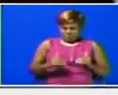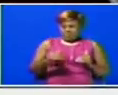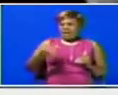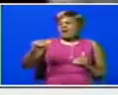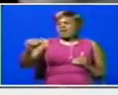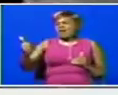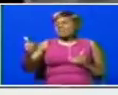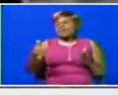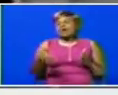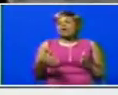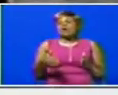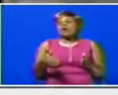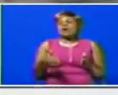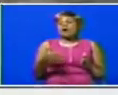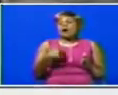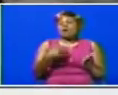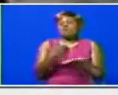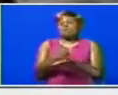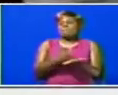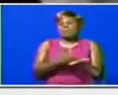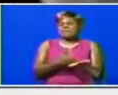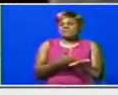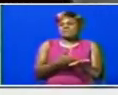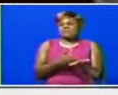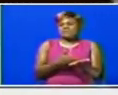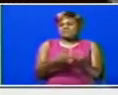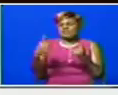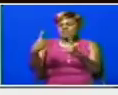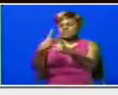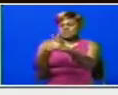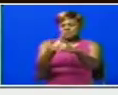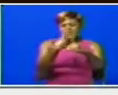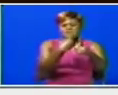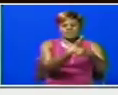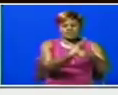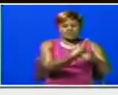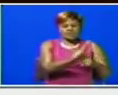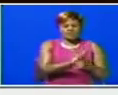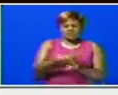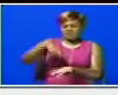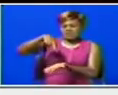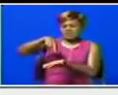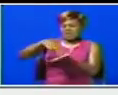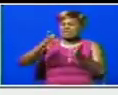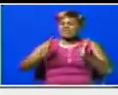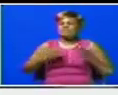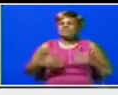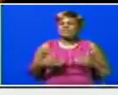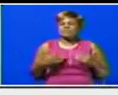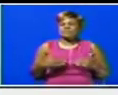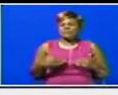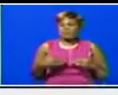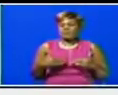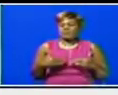another aspect, it contains particulars of various candidates, aspirants in that contest. And